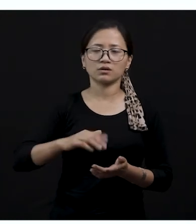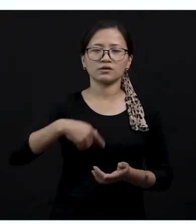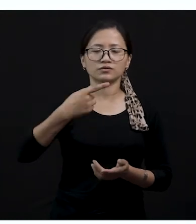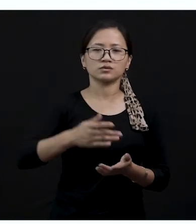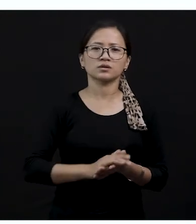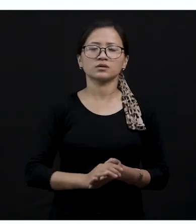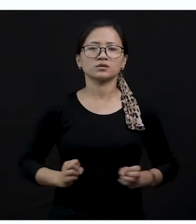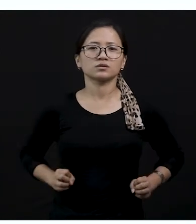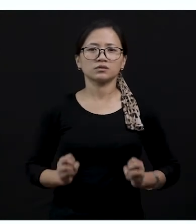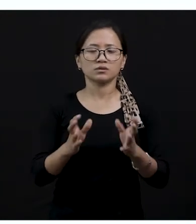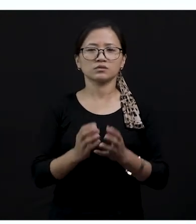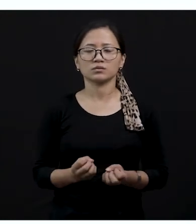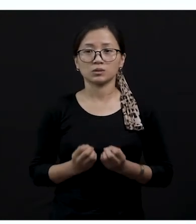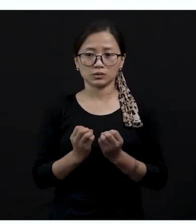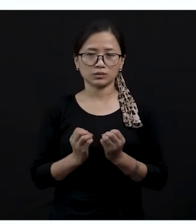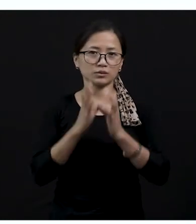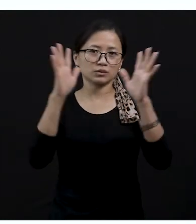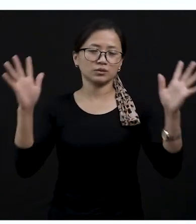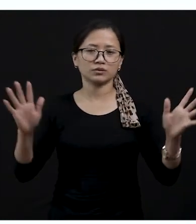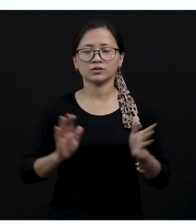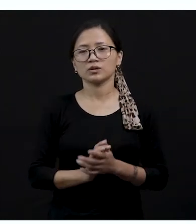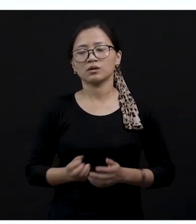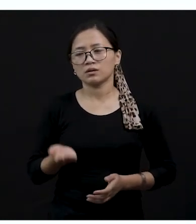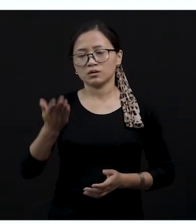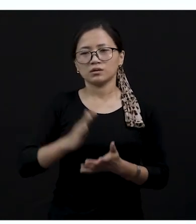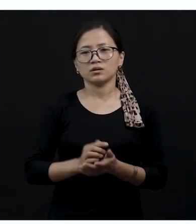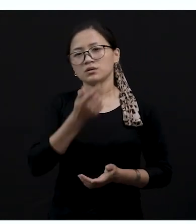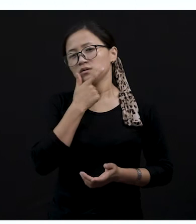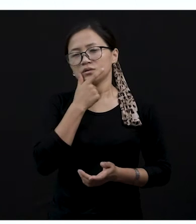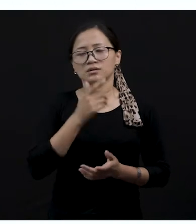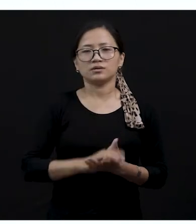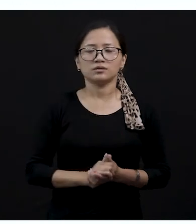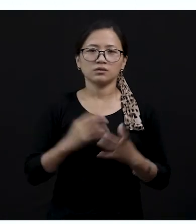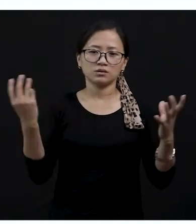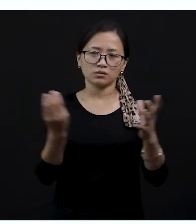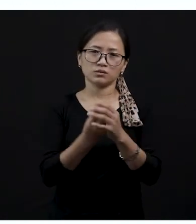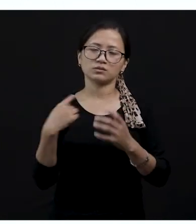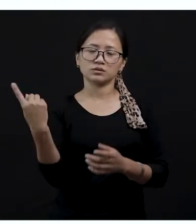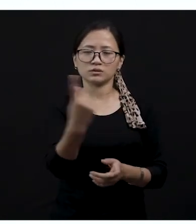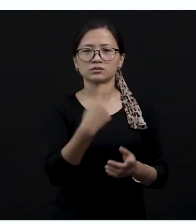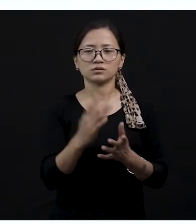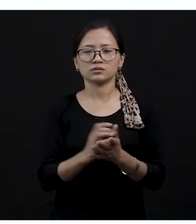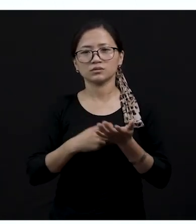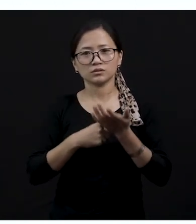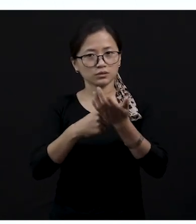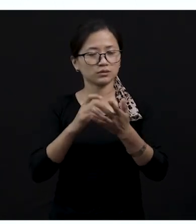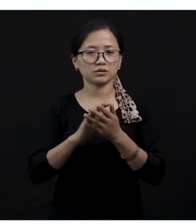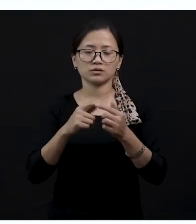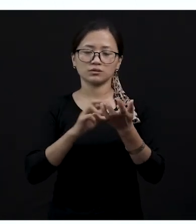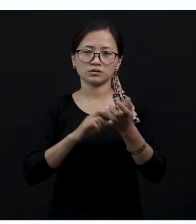that, everything started to glow up. See, everyone started laughing. All the surroundings started to